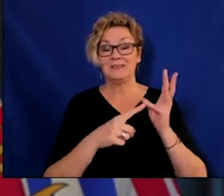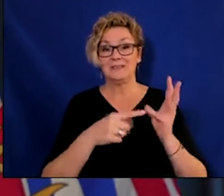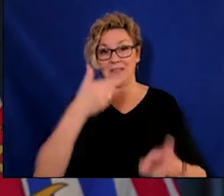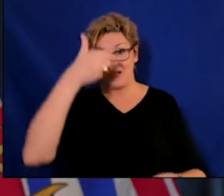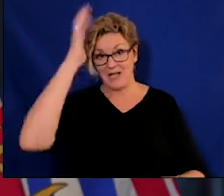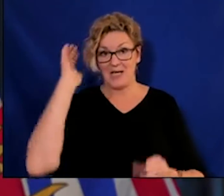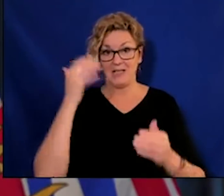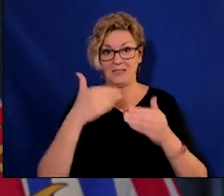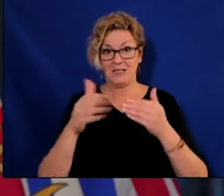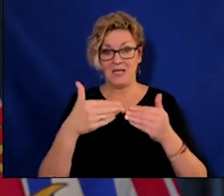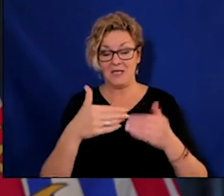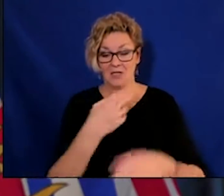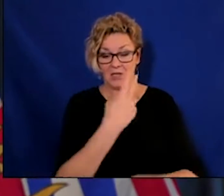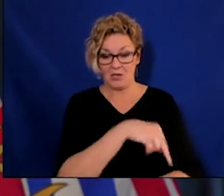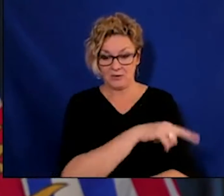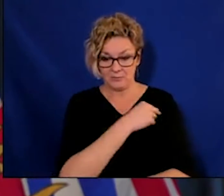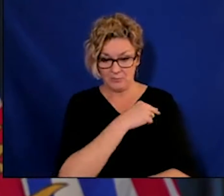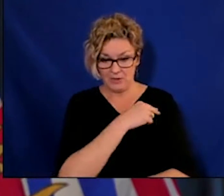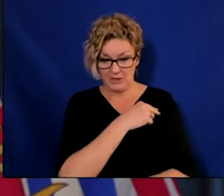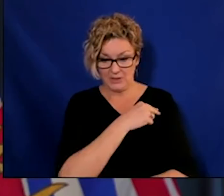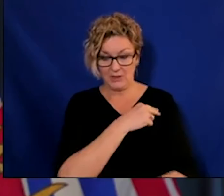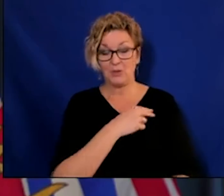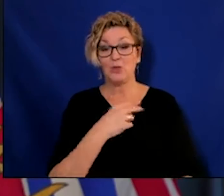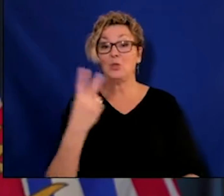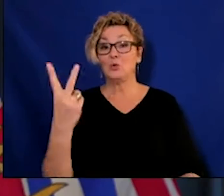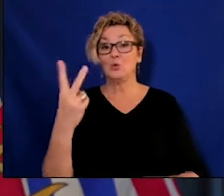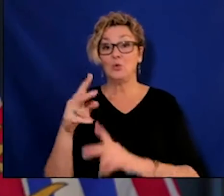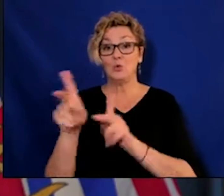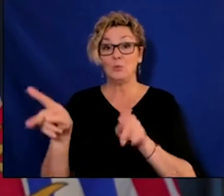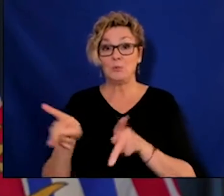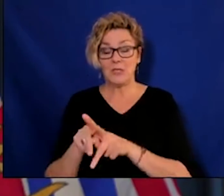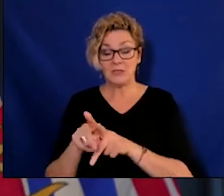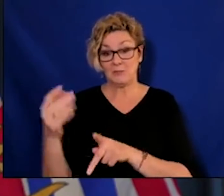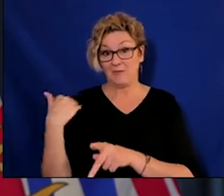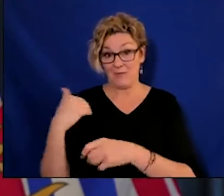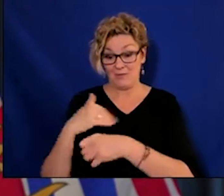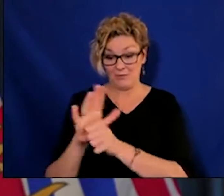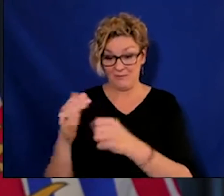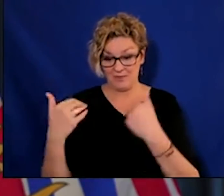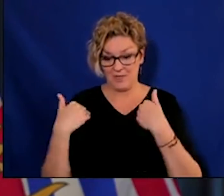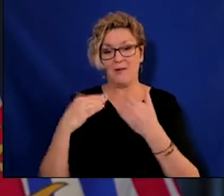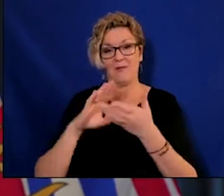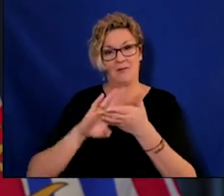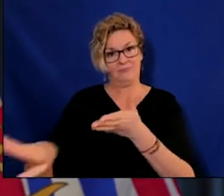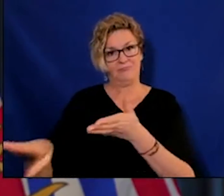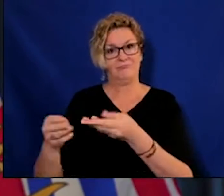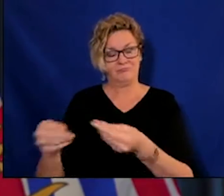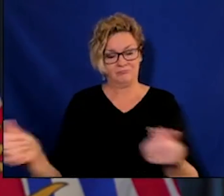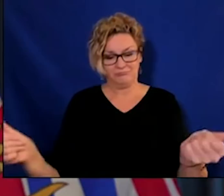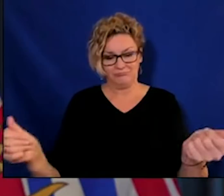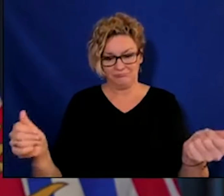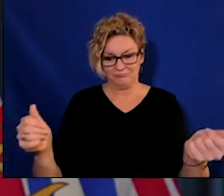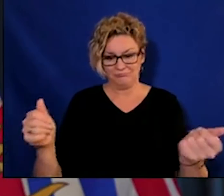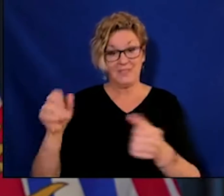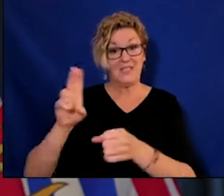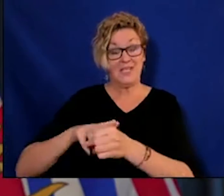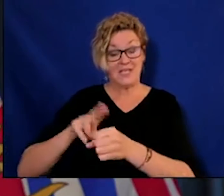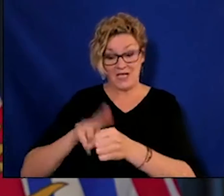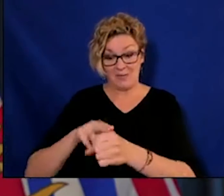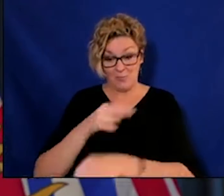have 970 active cases in long-term care, including 583 residents